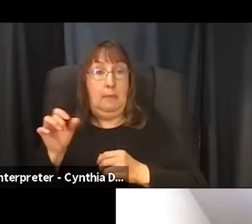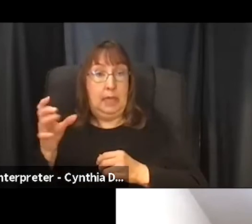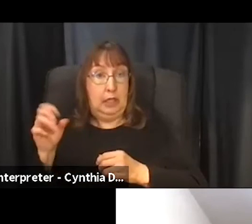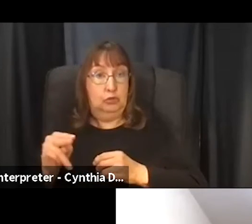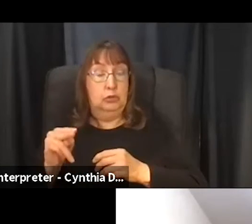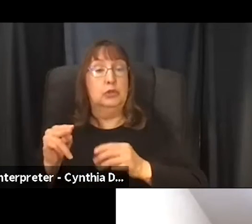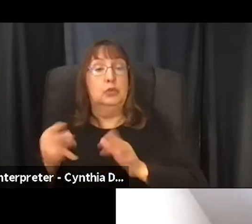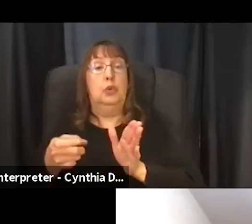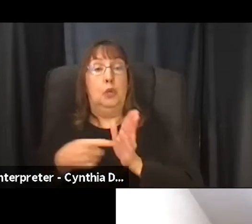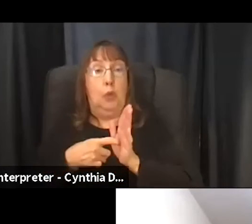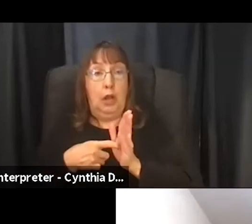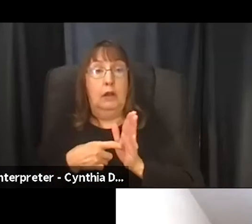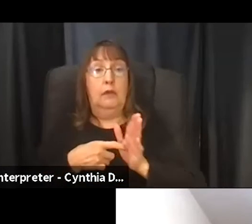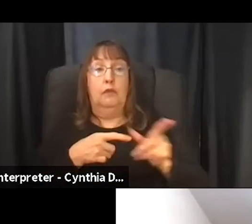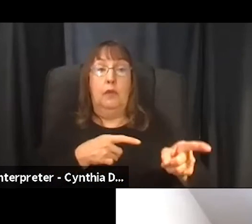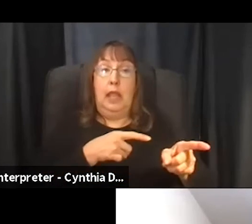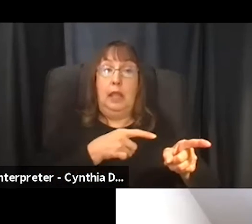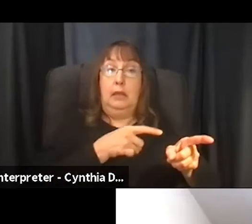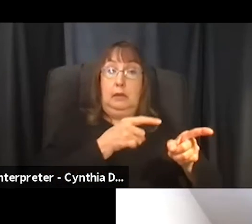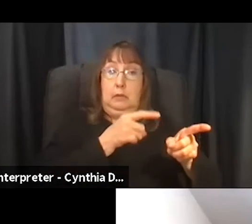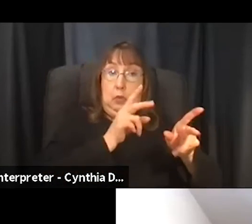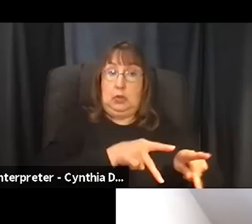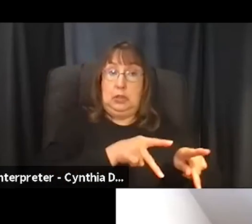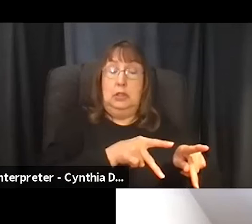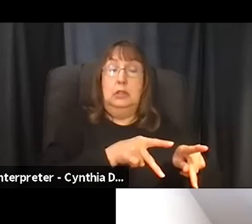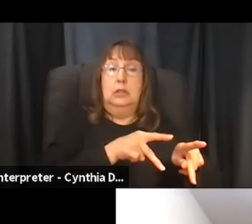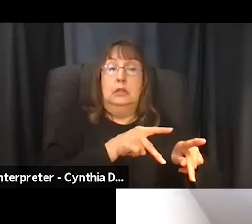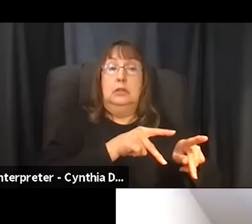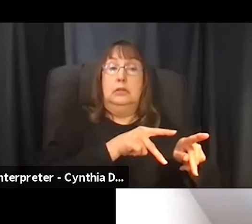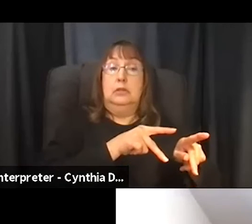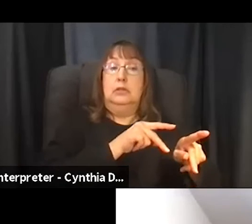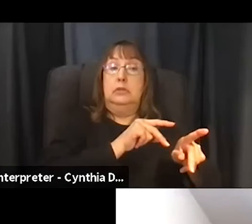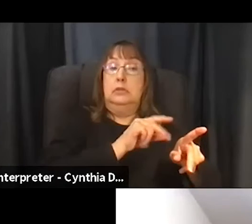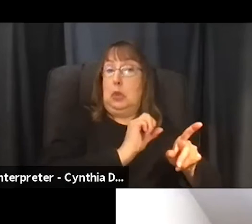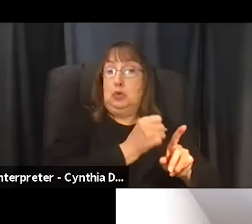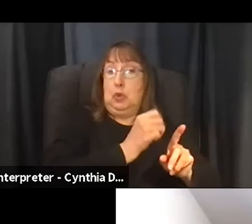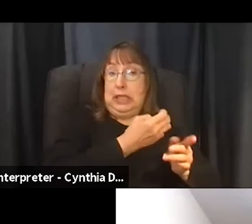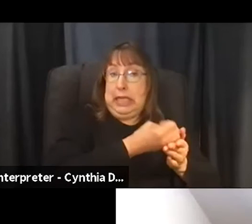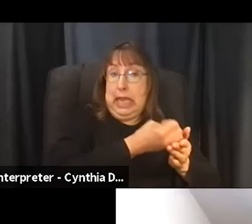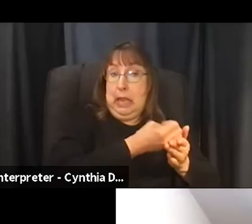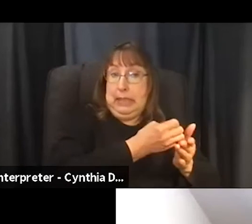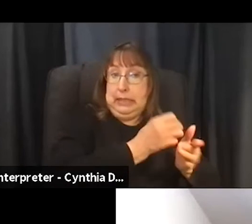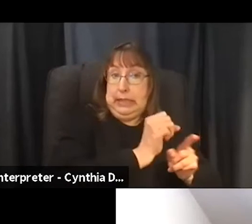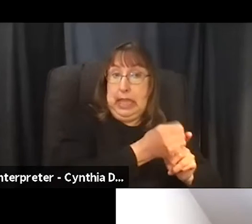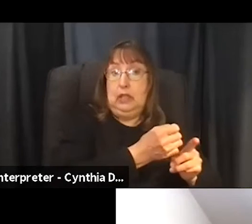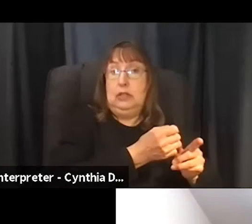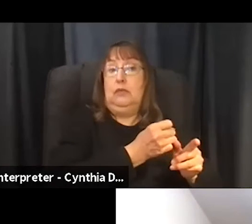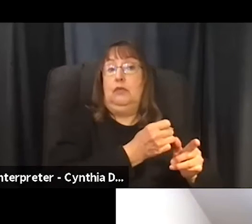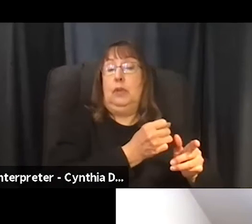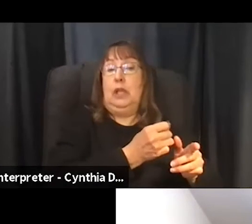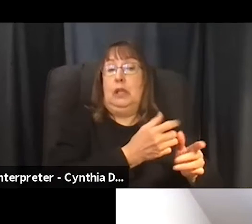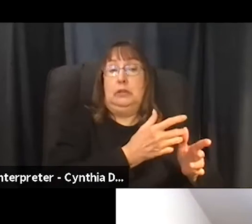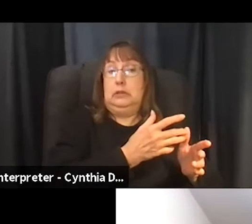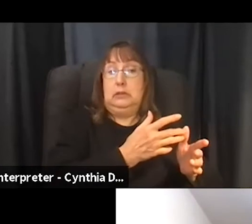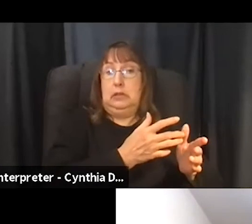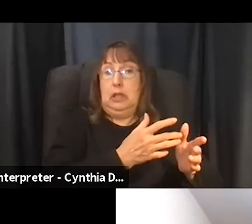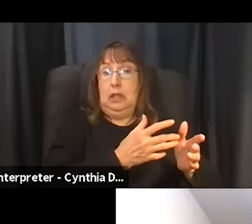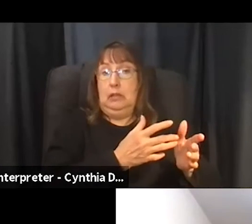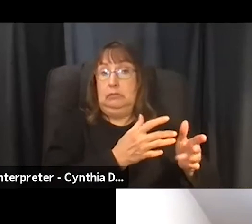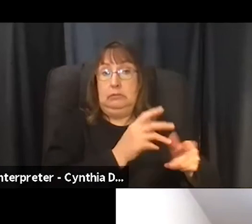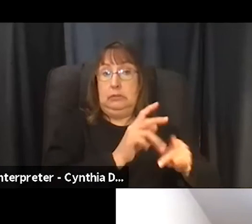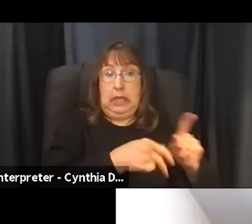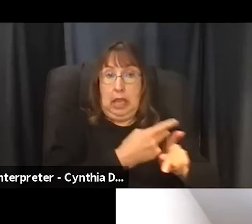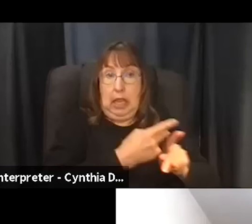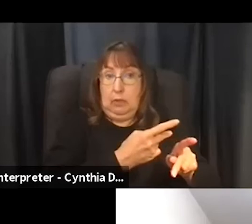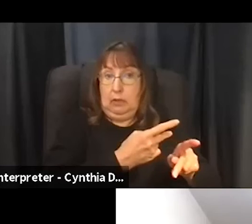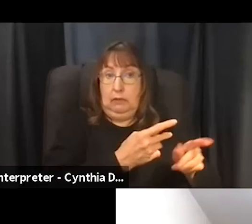individual's socioeconomic status, because of the quality and type of tech that they may have to participate. And